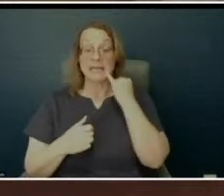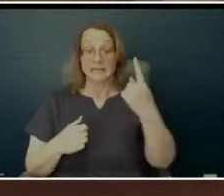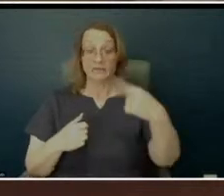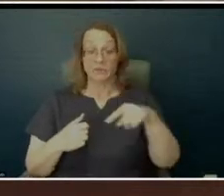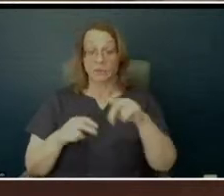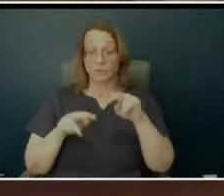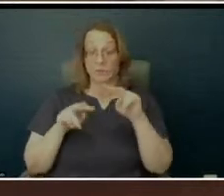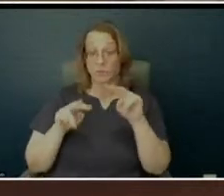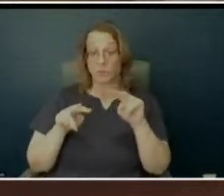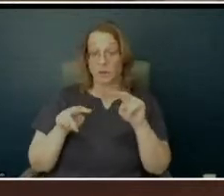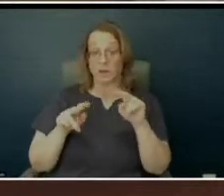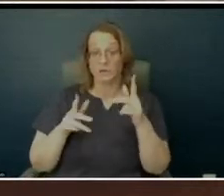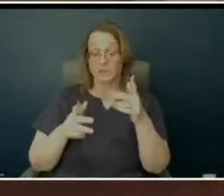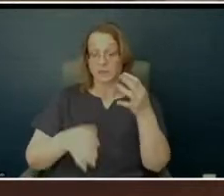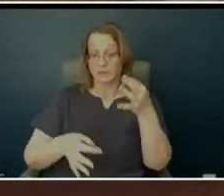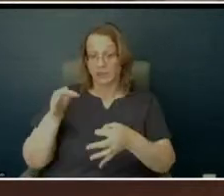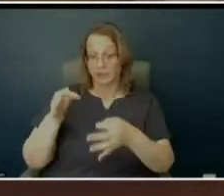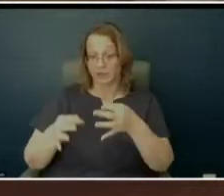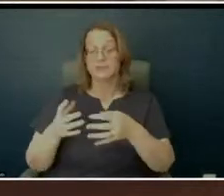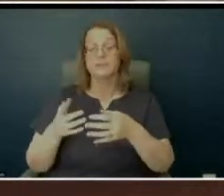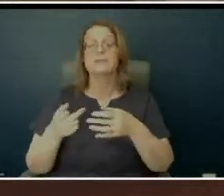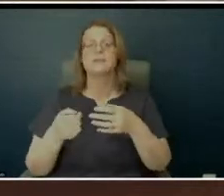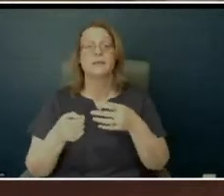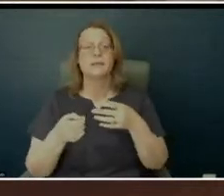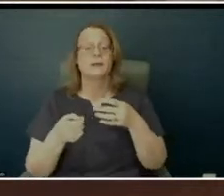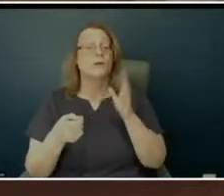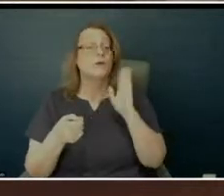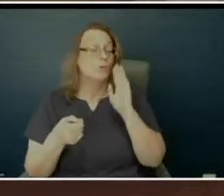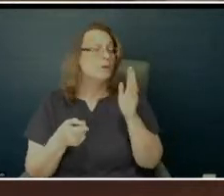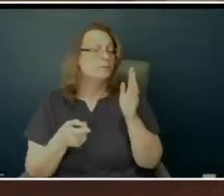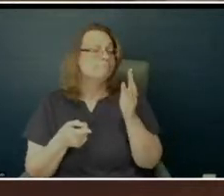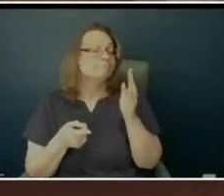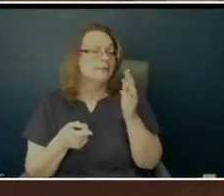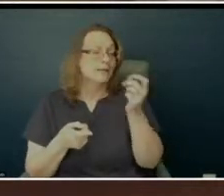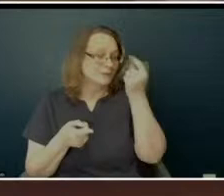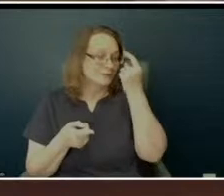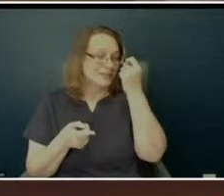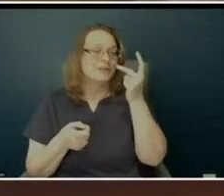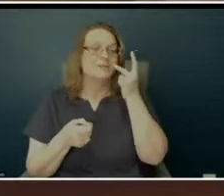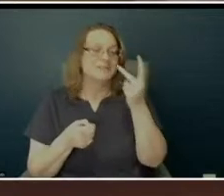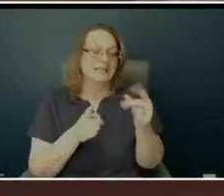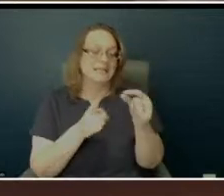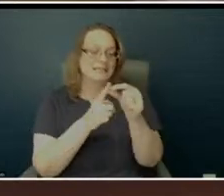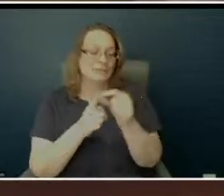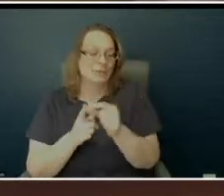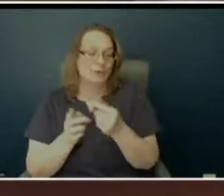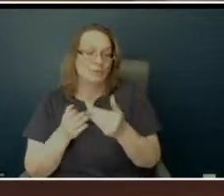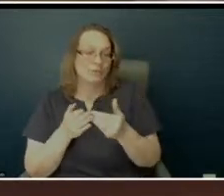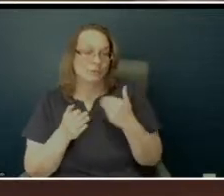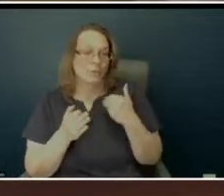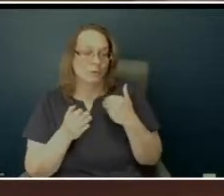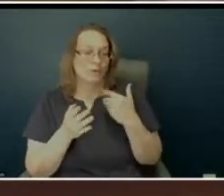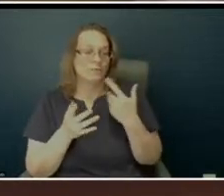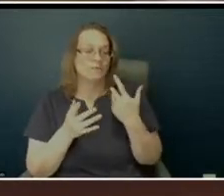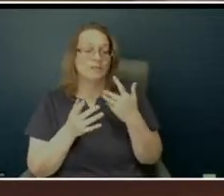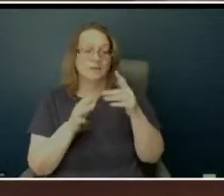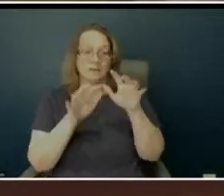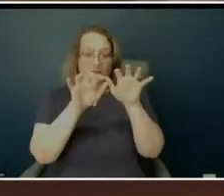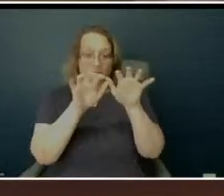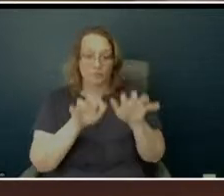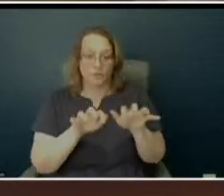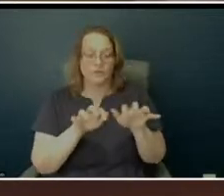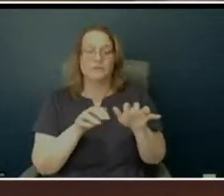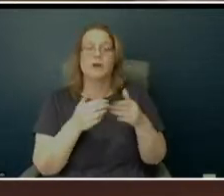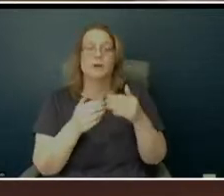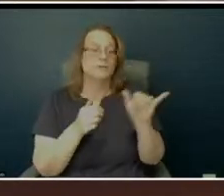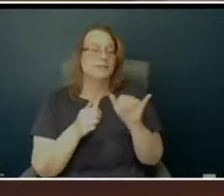this draft Justice Department letter will sound very familiar. The text is similar to what we have seen from John